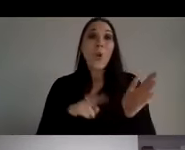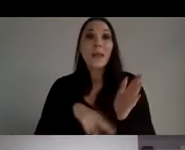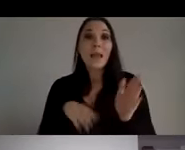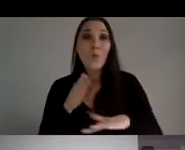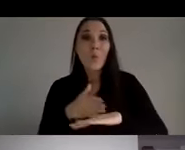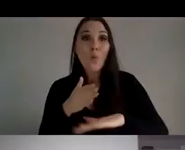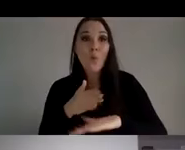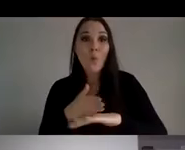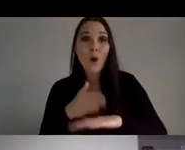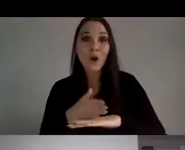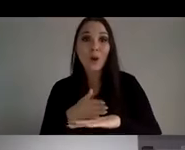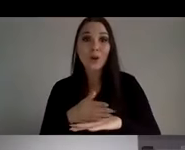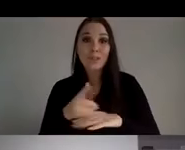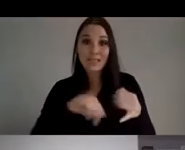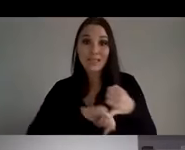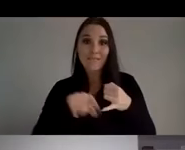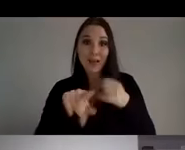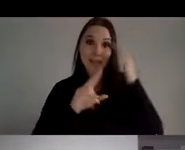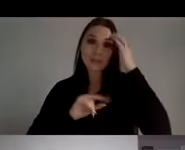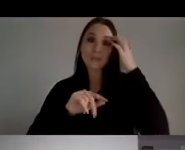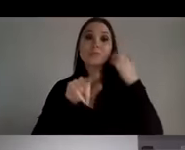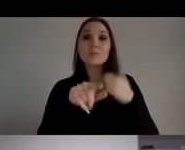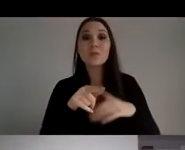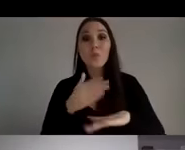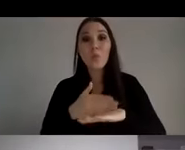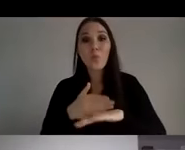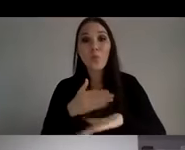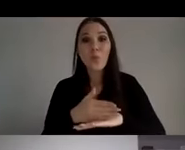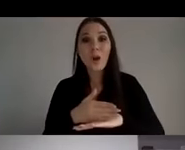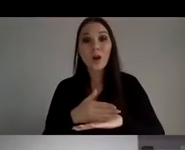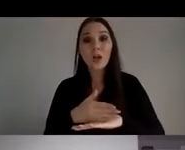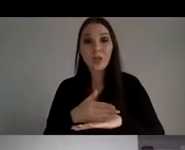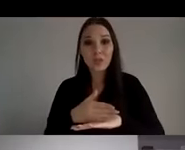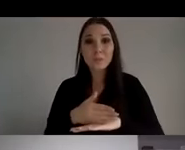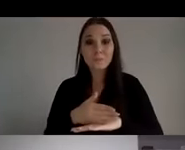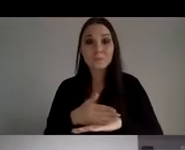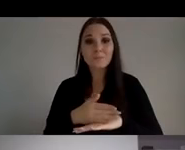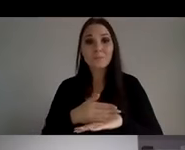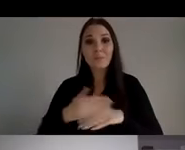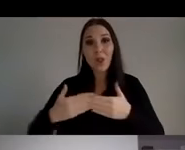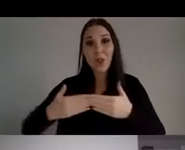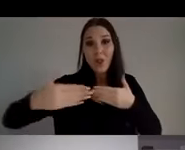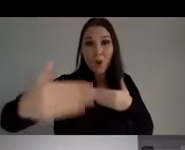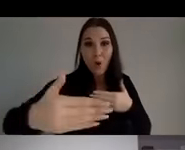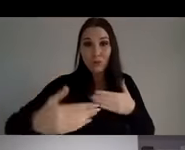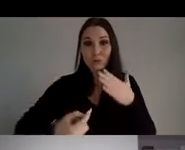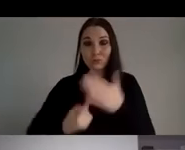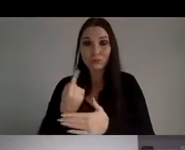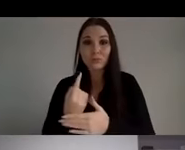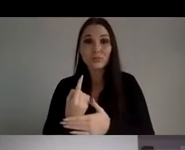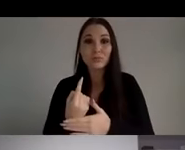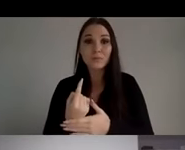on on requirements. And then the long it takes to ensure safety for a specific